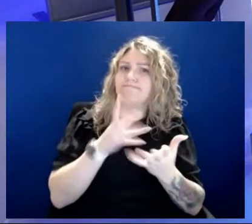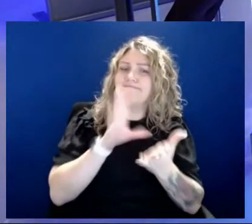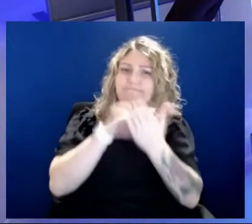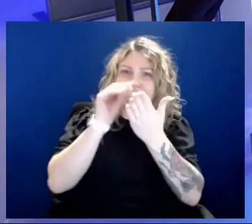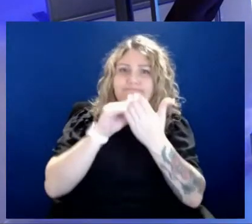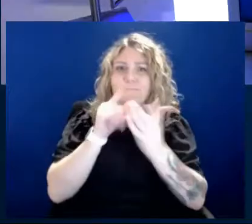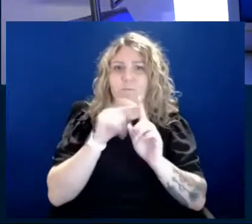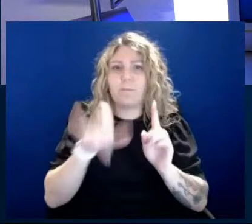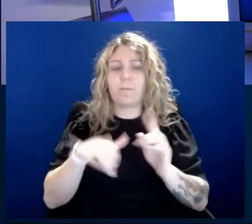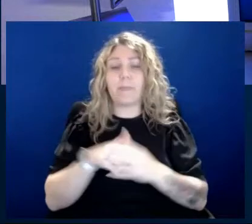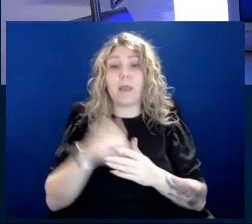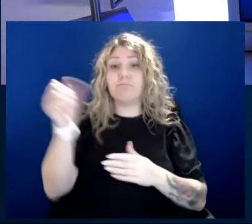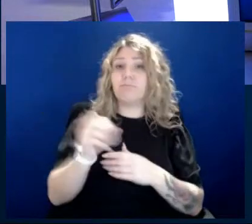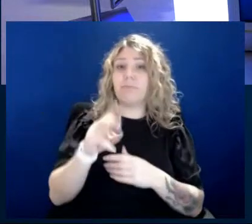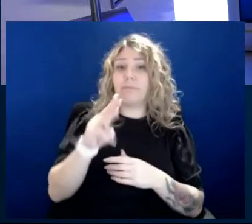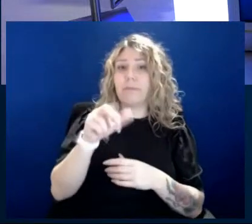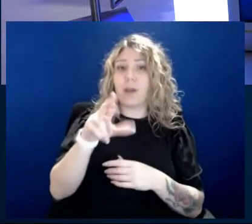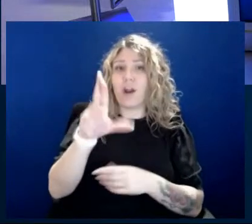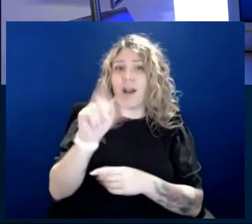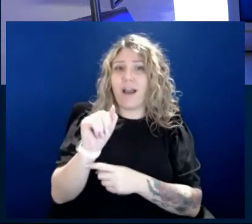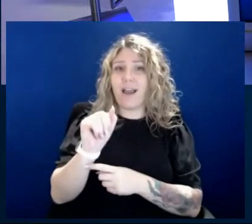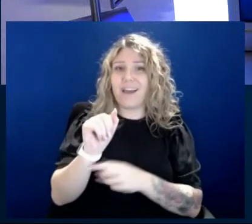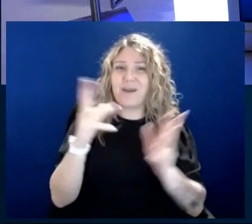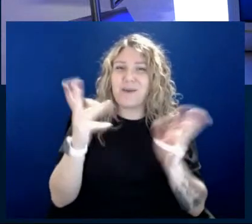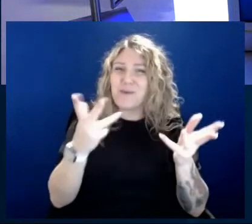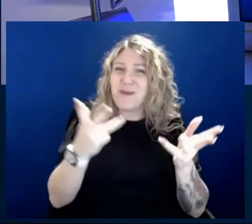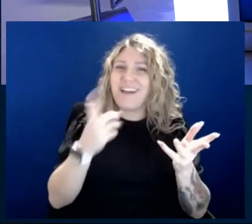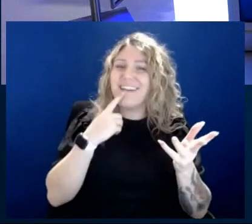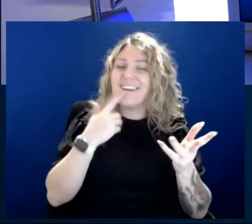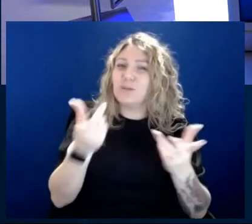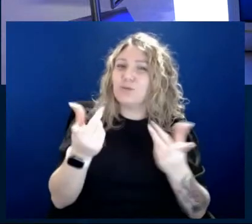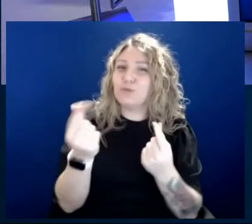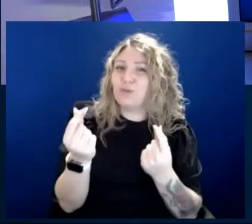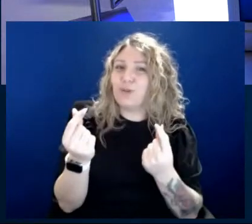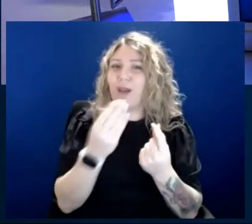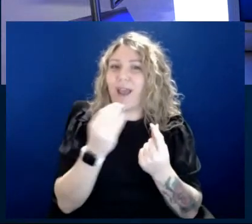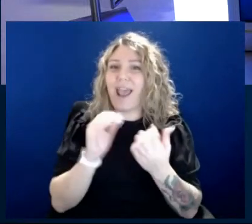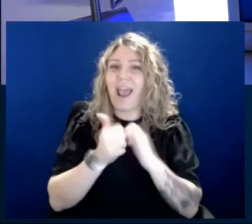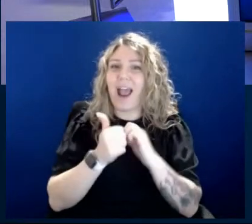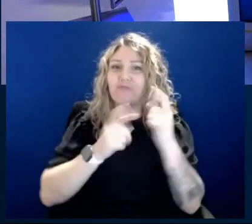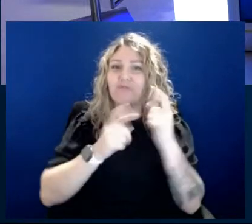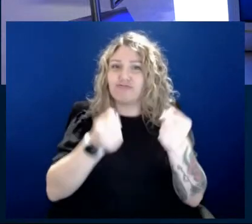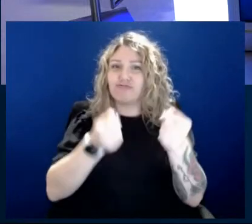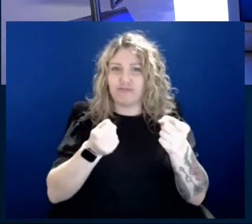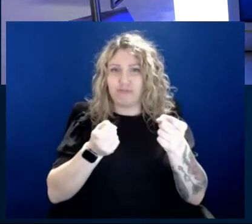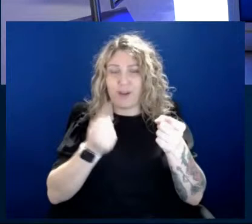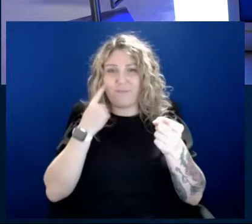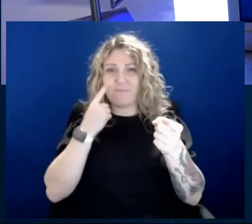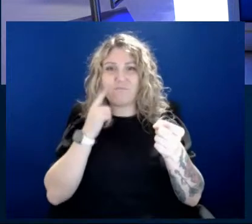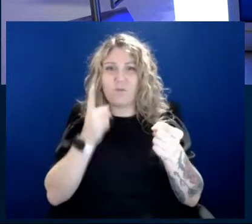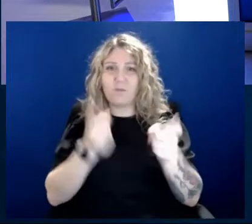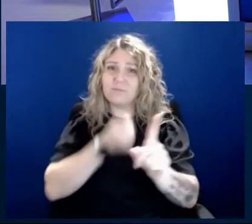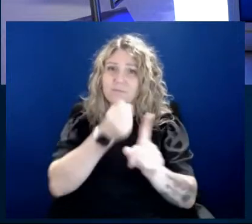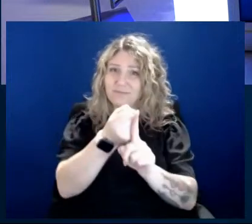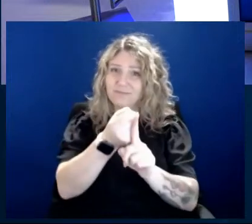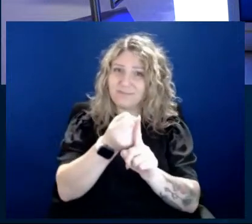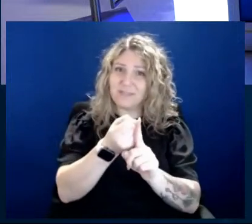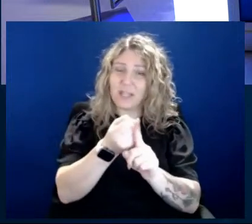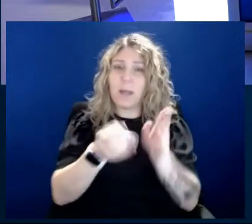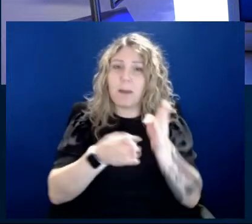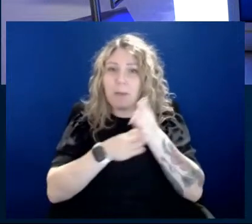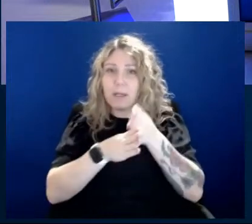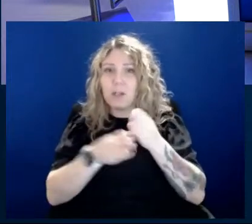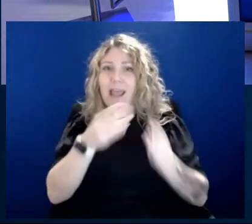Mariana. Tell us a little bit about what Juntos does and how this grant has impacted minority and the Latino